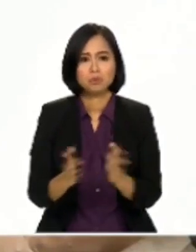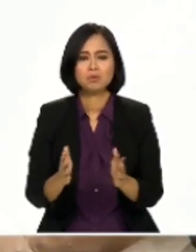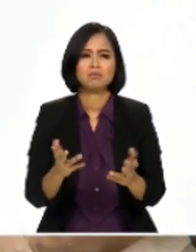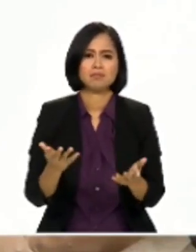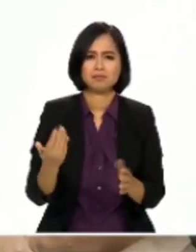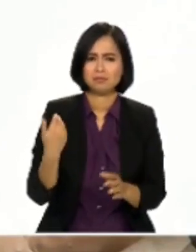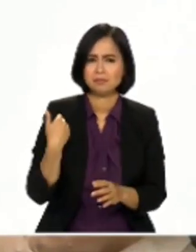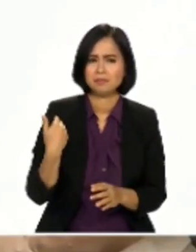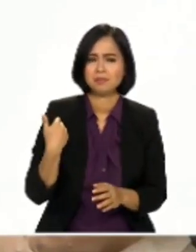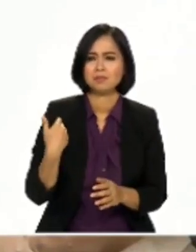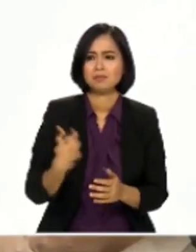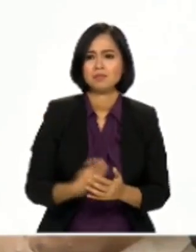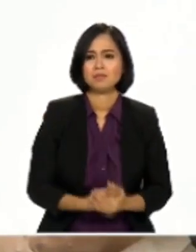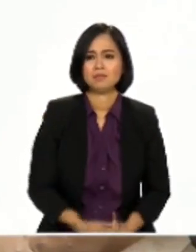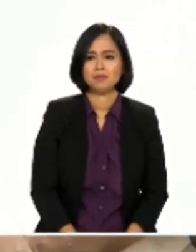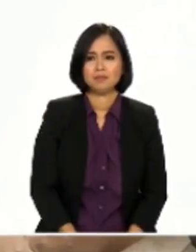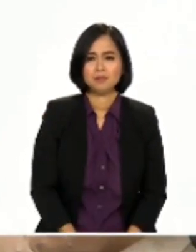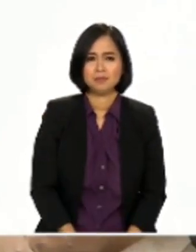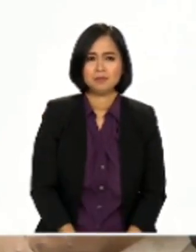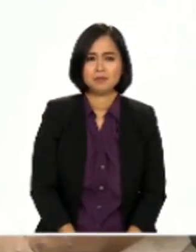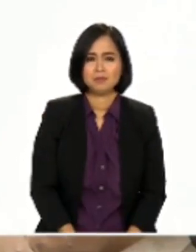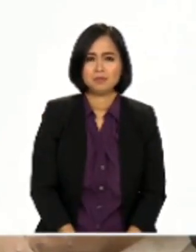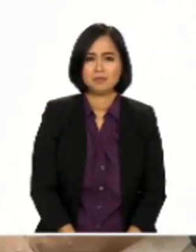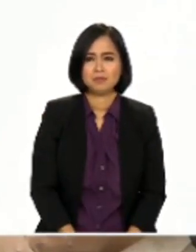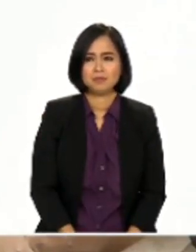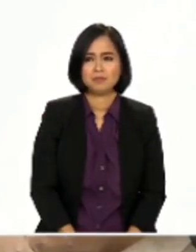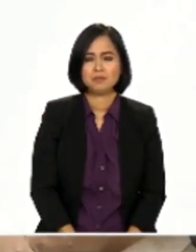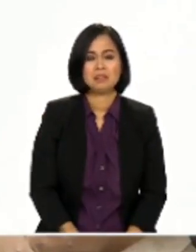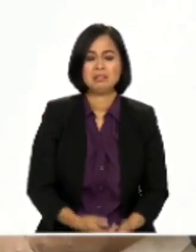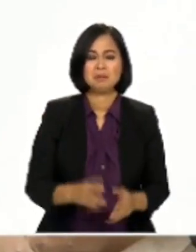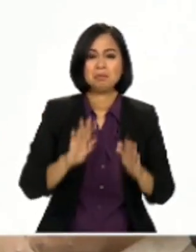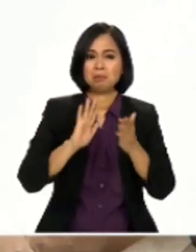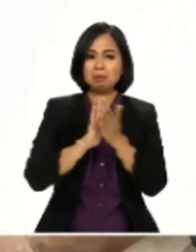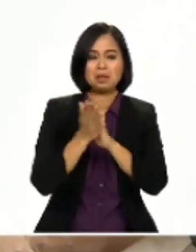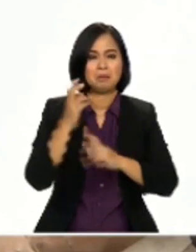Because, you see it softly, it can mean trouble.